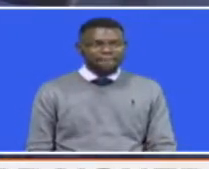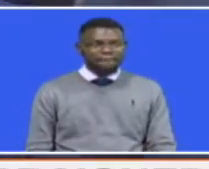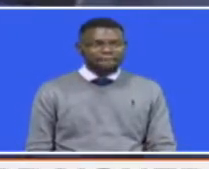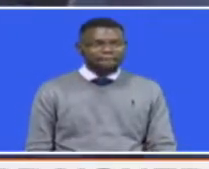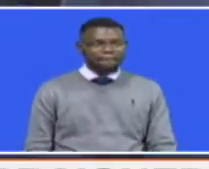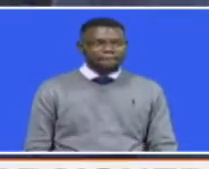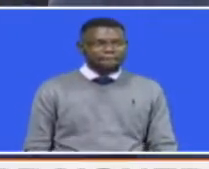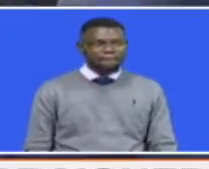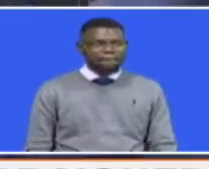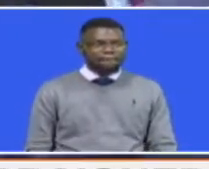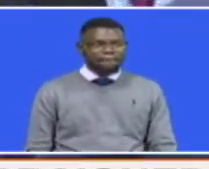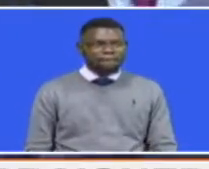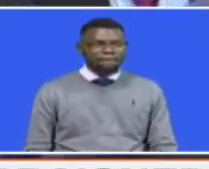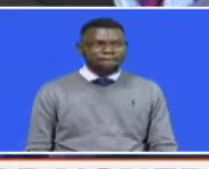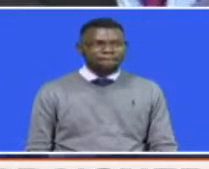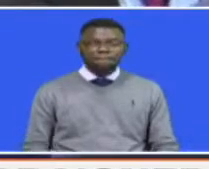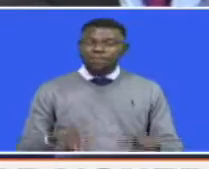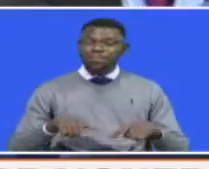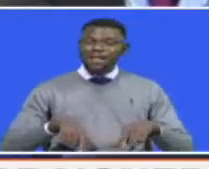to allow the court